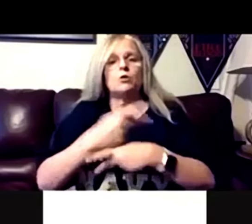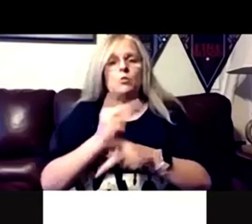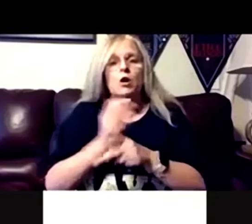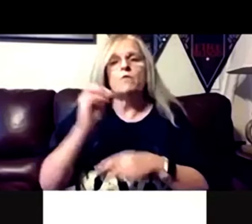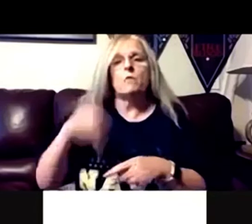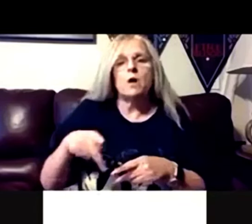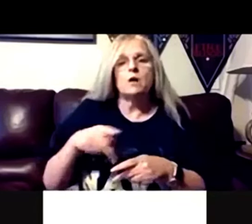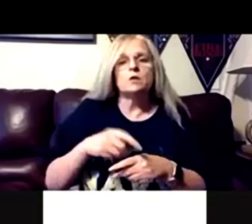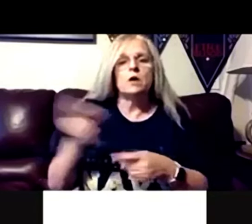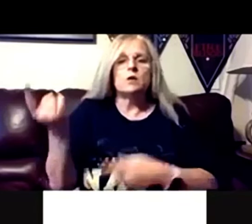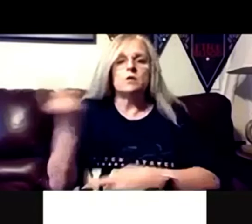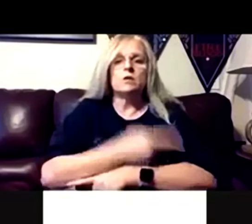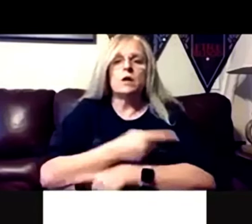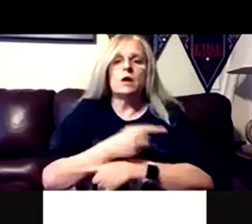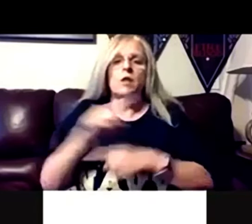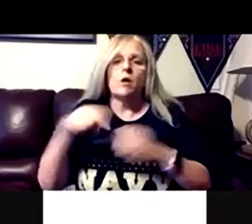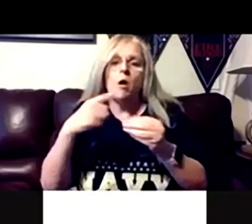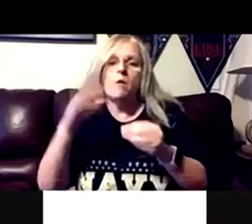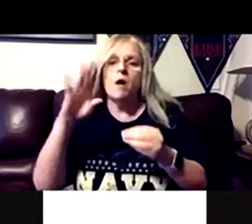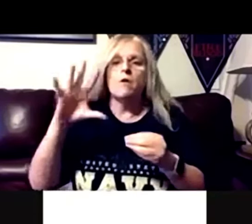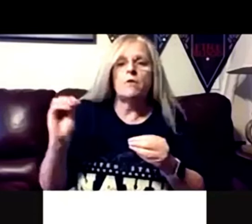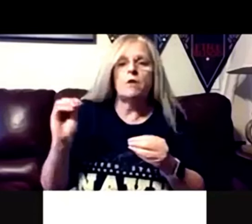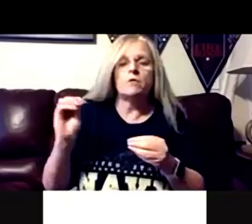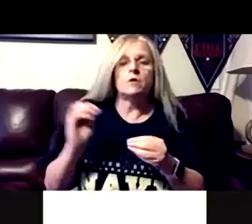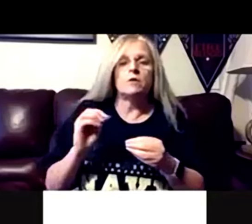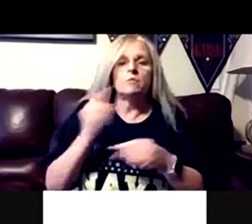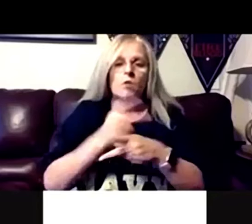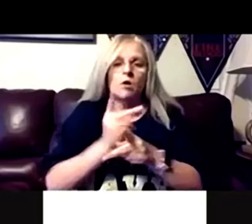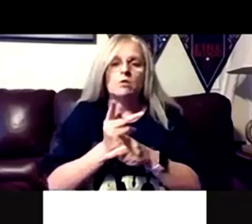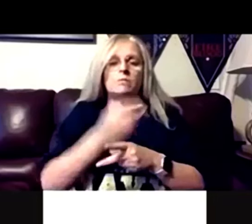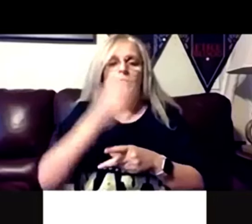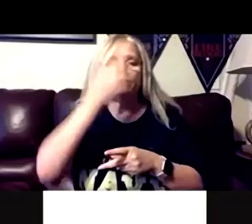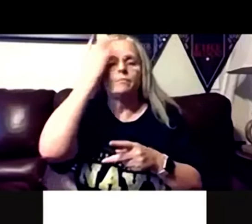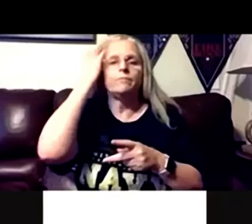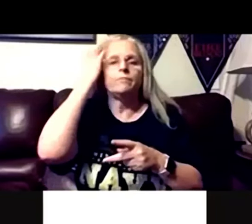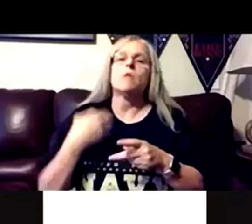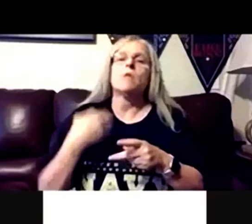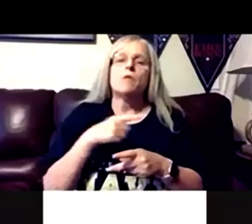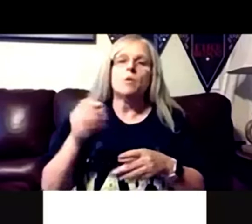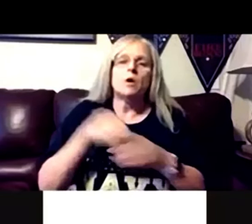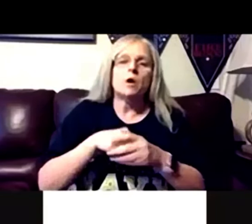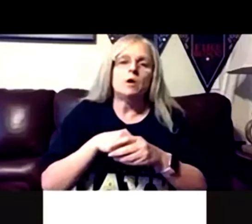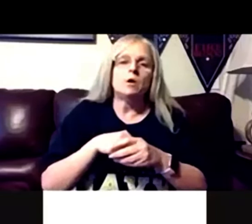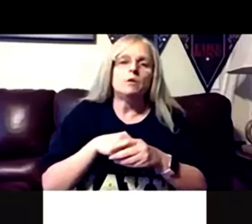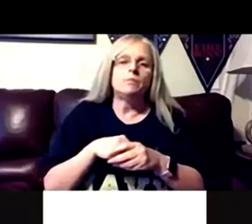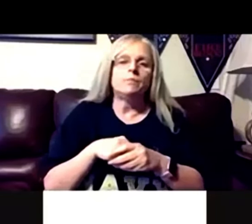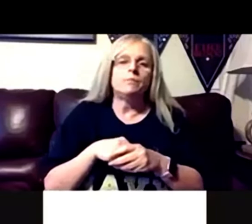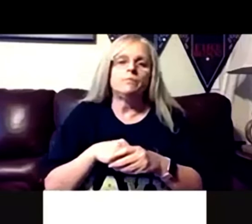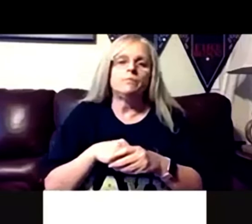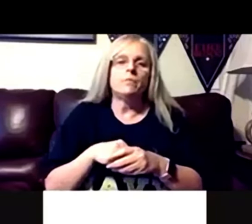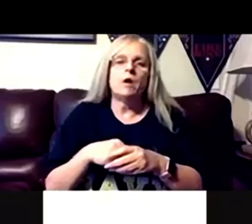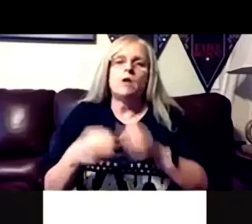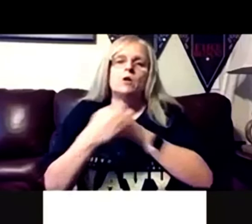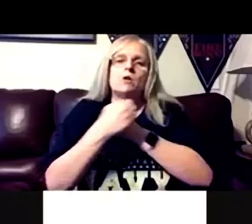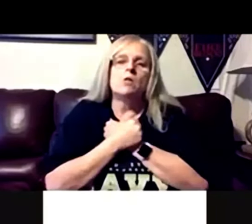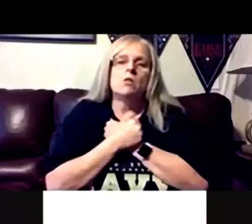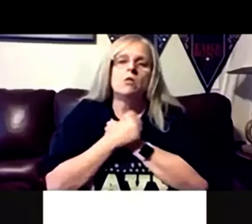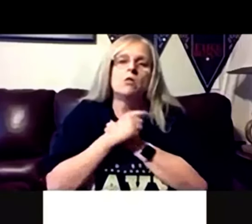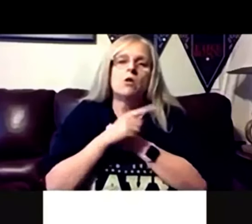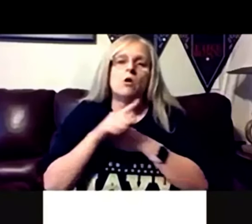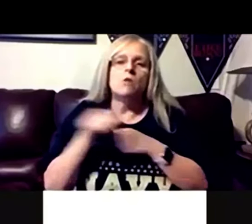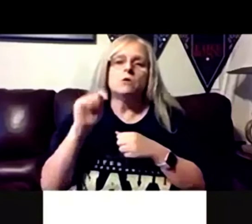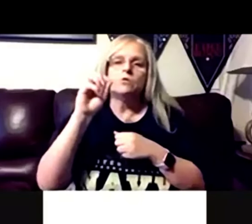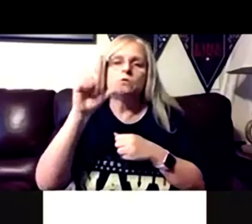and today there are about 50 of them, they will come in and they're absolutely going to love these